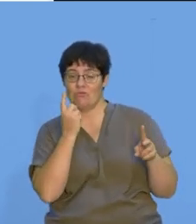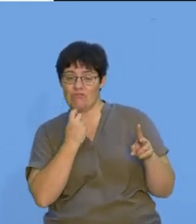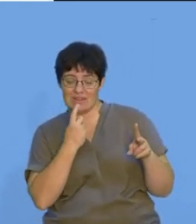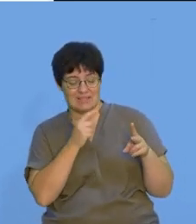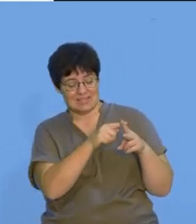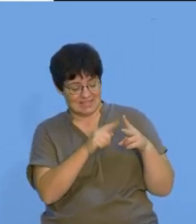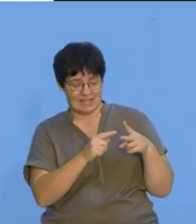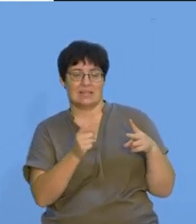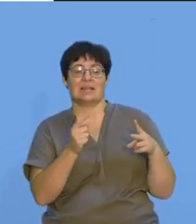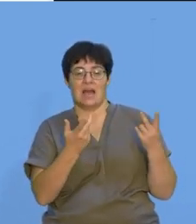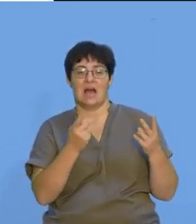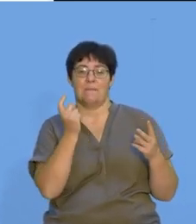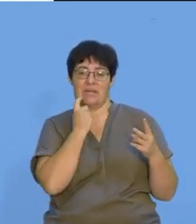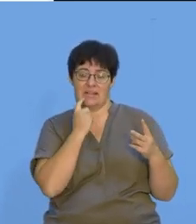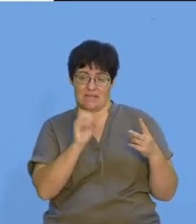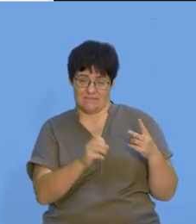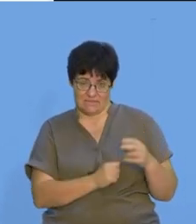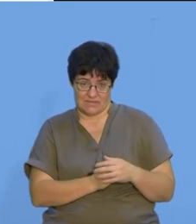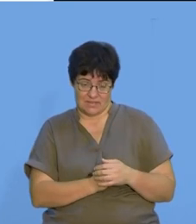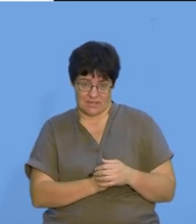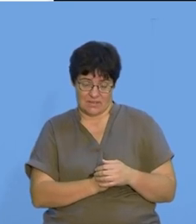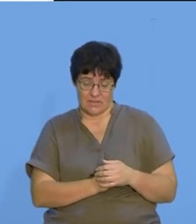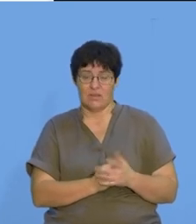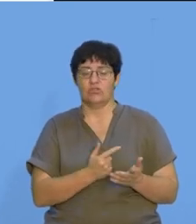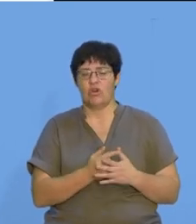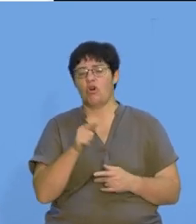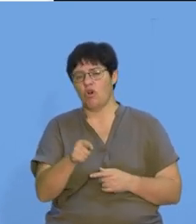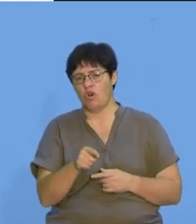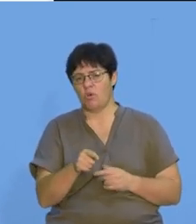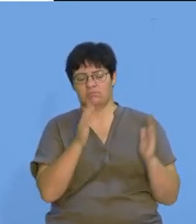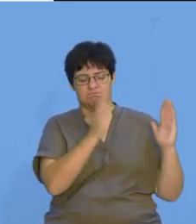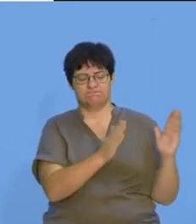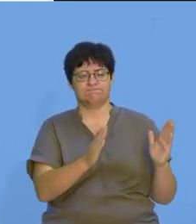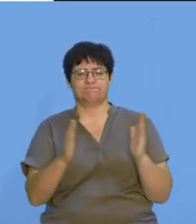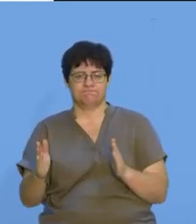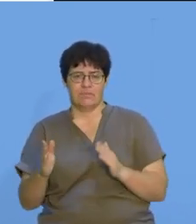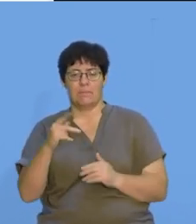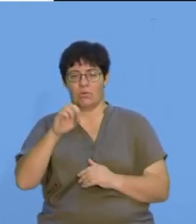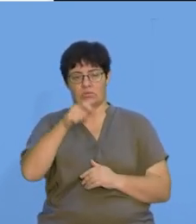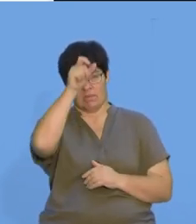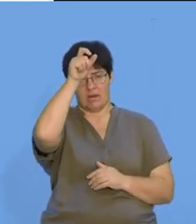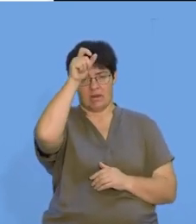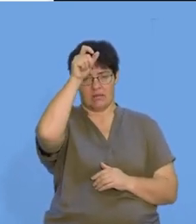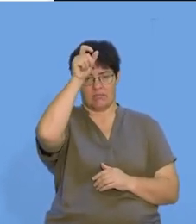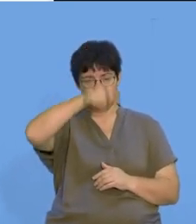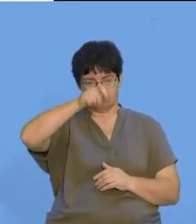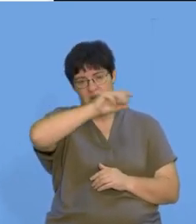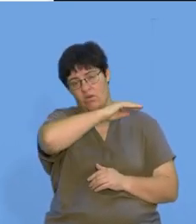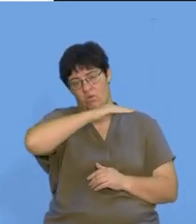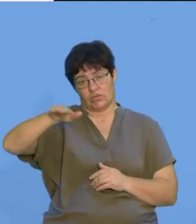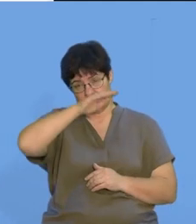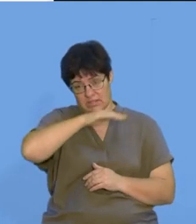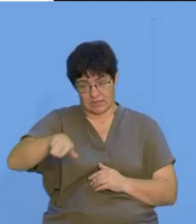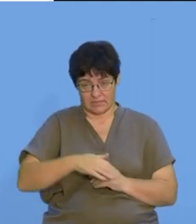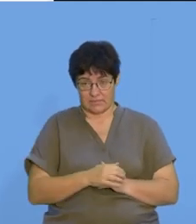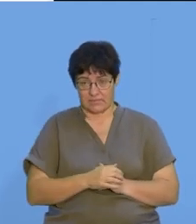We've mentioned that groups are actually the vertical columns and periods are actually the horizontal rows. So metals will